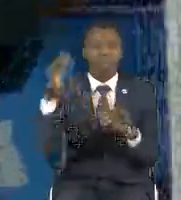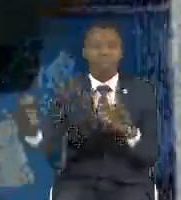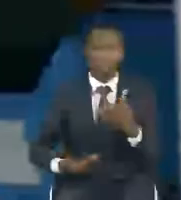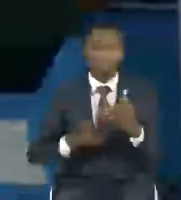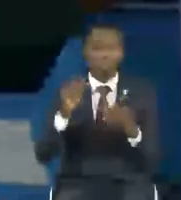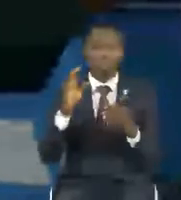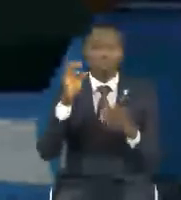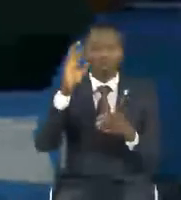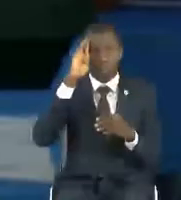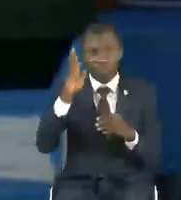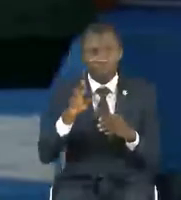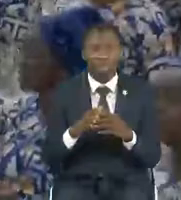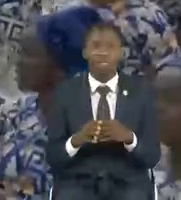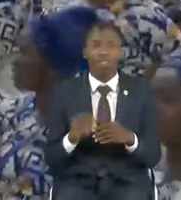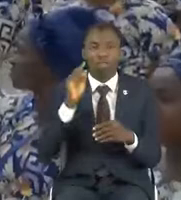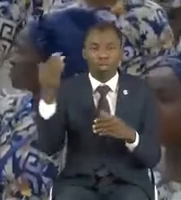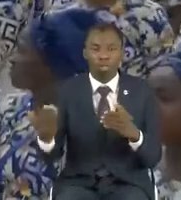Praise the Lord.